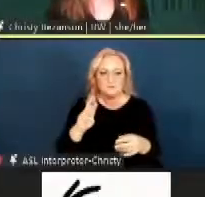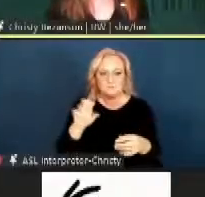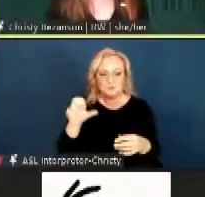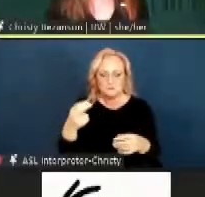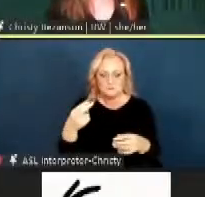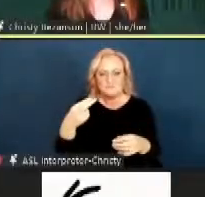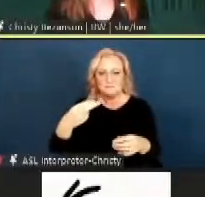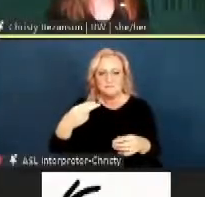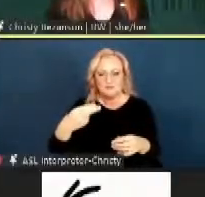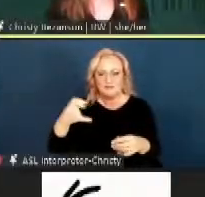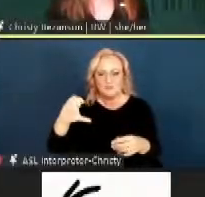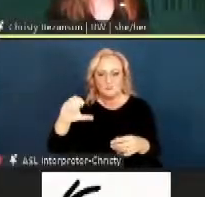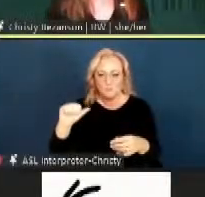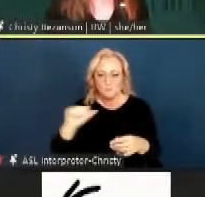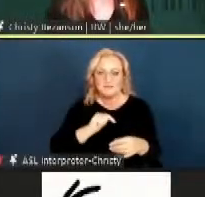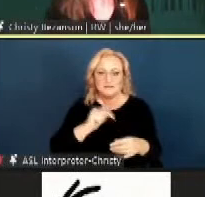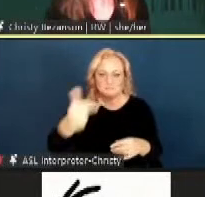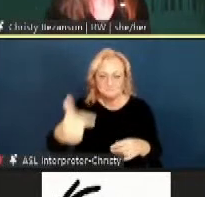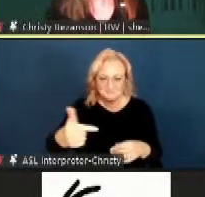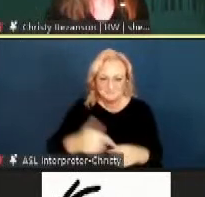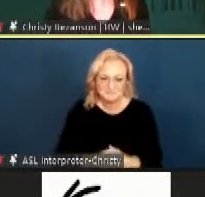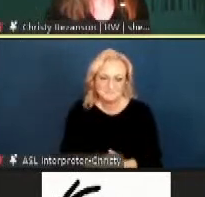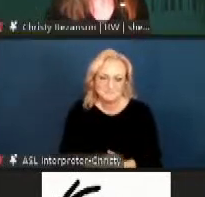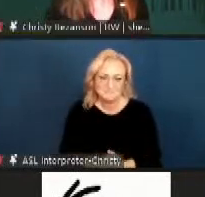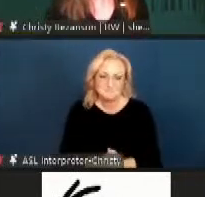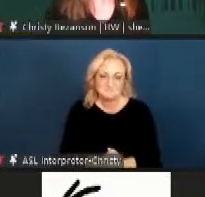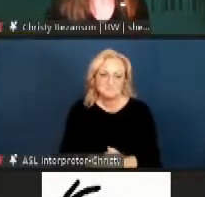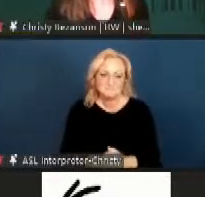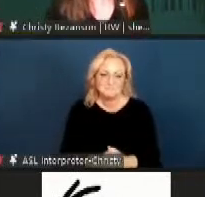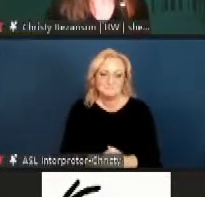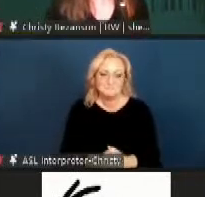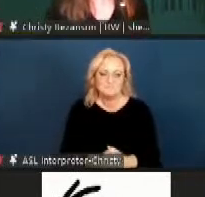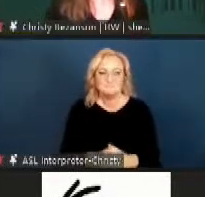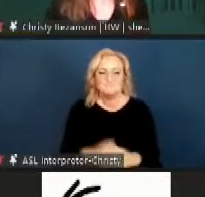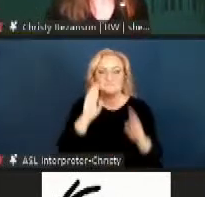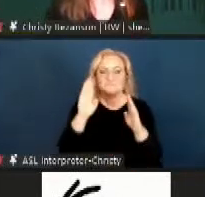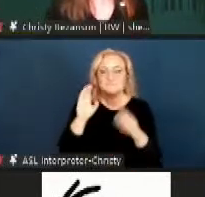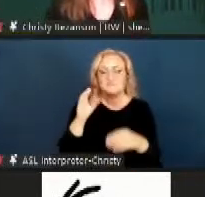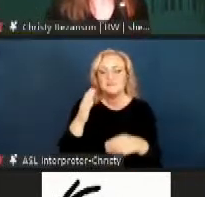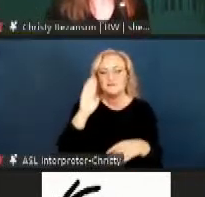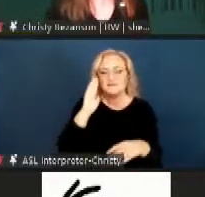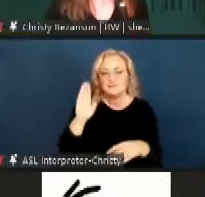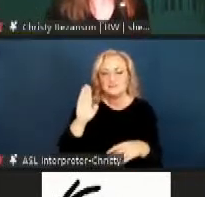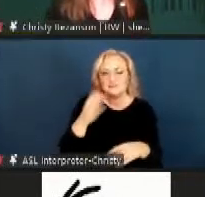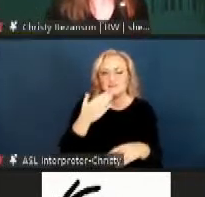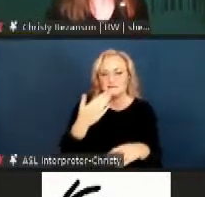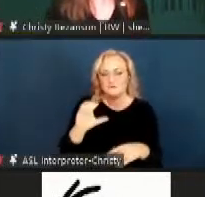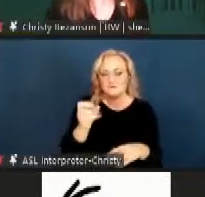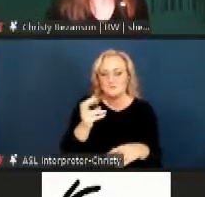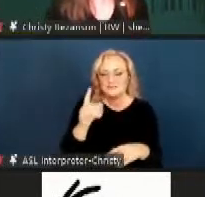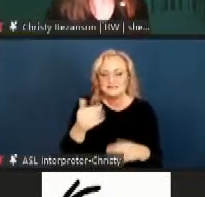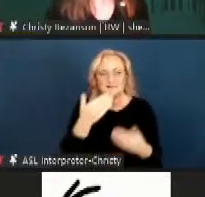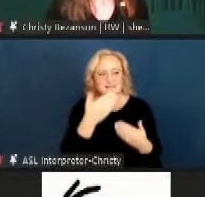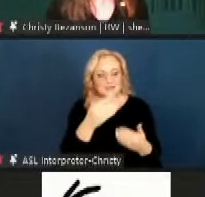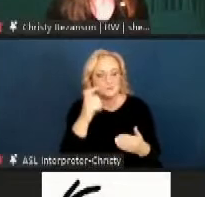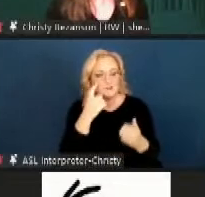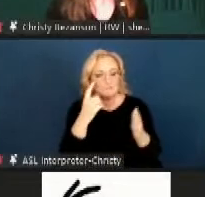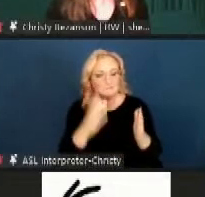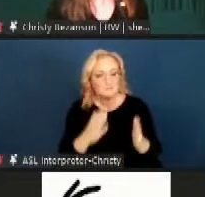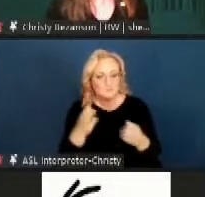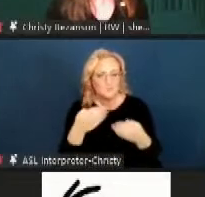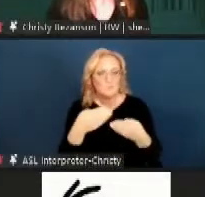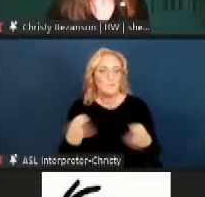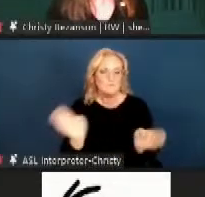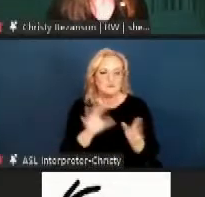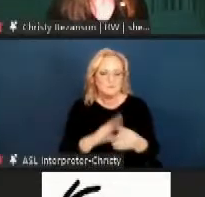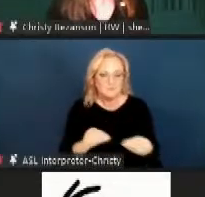I turn it over to you. Great. Thank you, Christy, and thank you, Governor, for those opening remarks. I'm Sue Birch. I'm